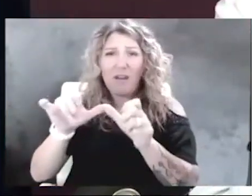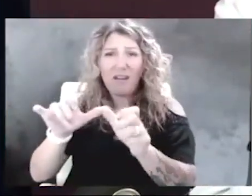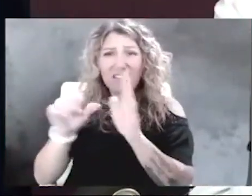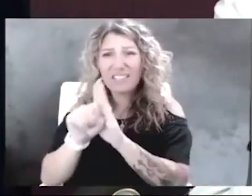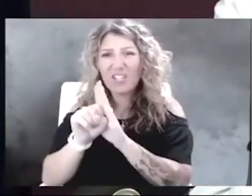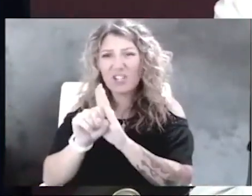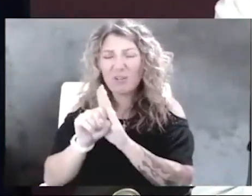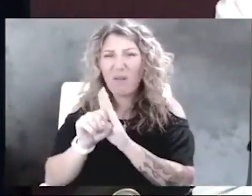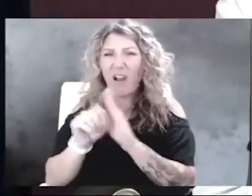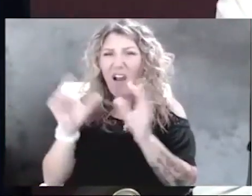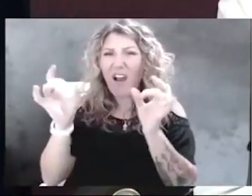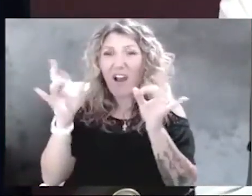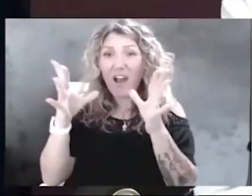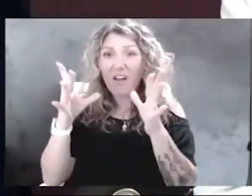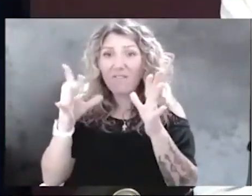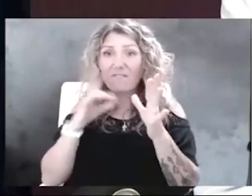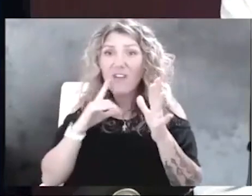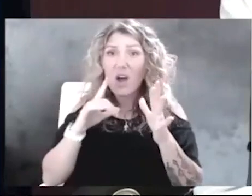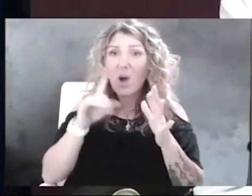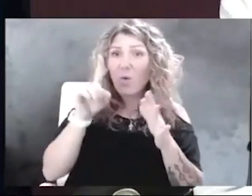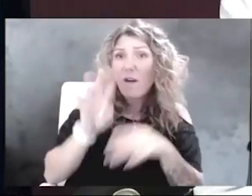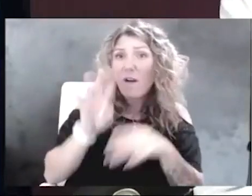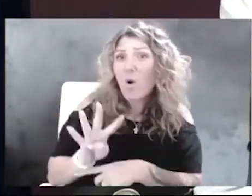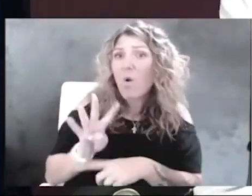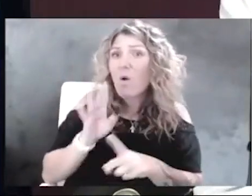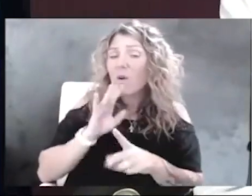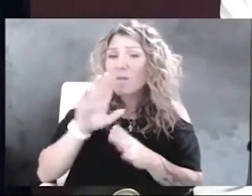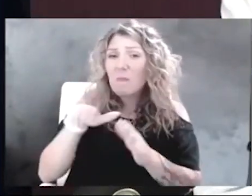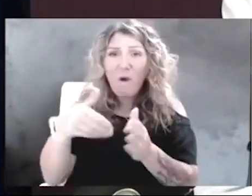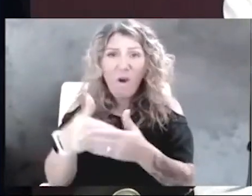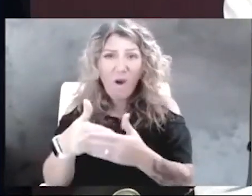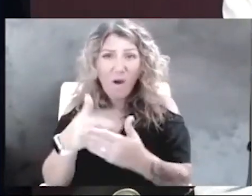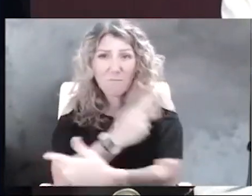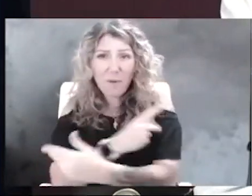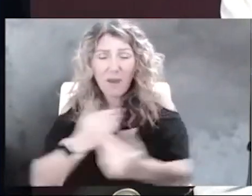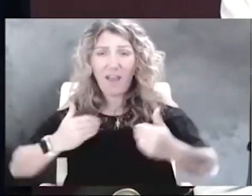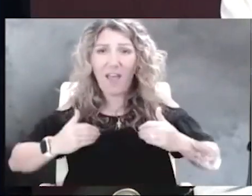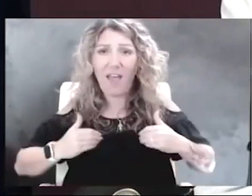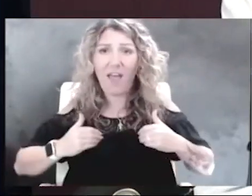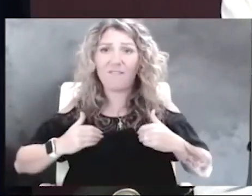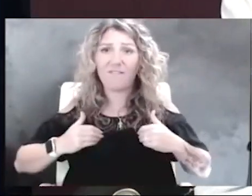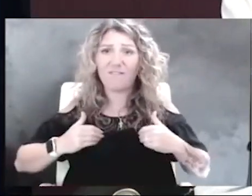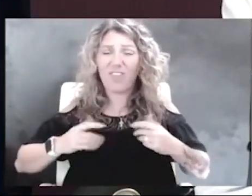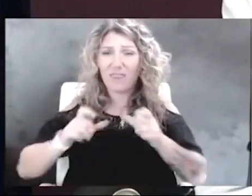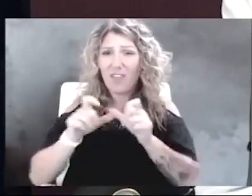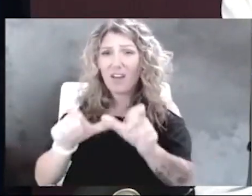all patients with COVID-19 end up with long haul syndrome. You'll